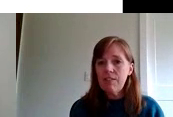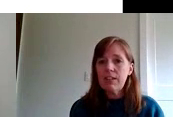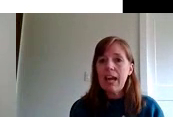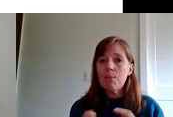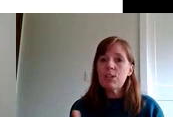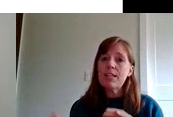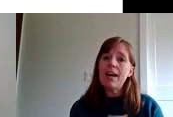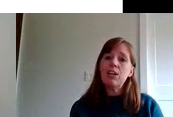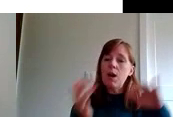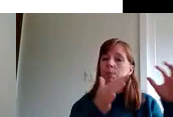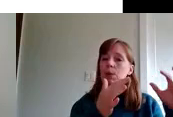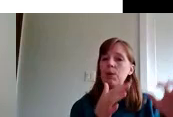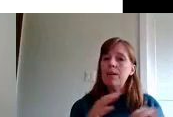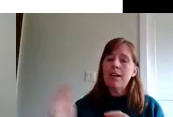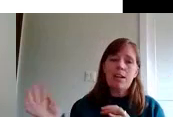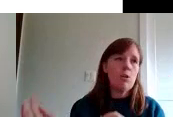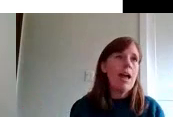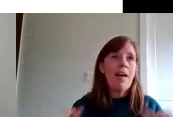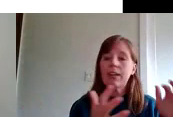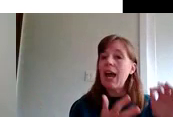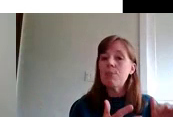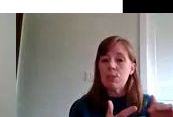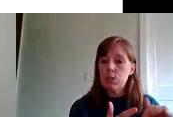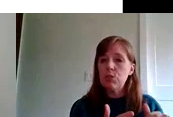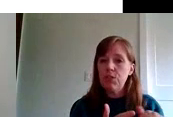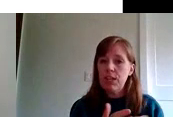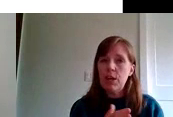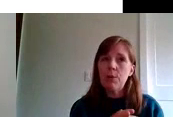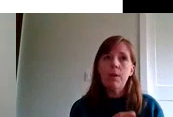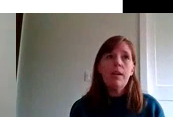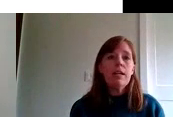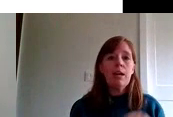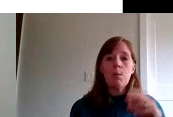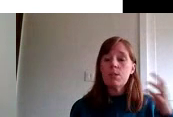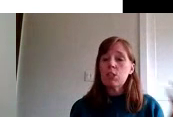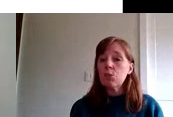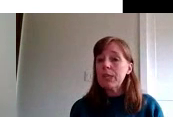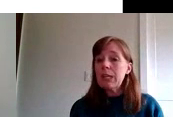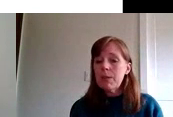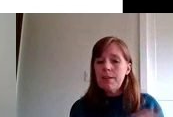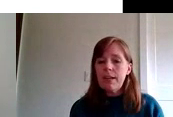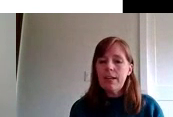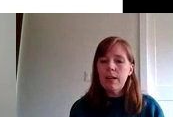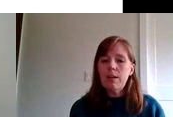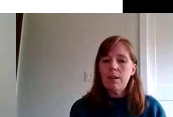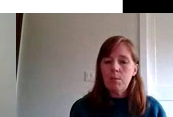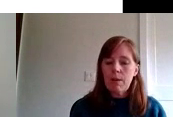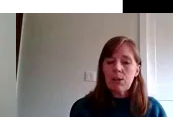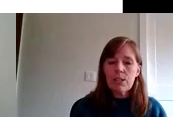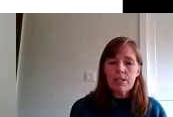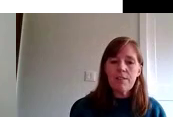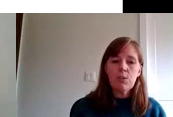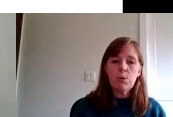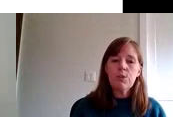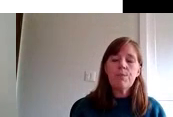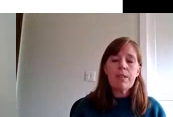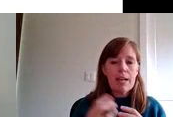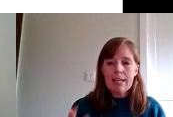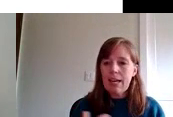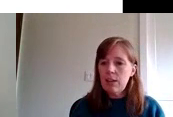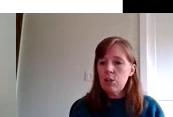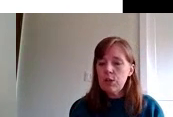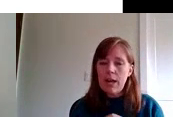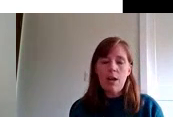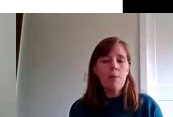automatically have captions added. You upload it and you add the captions to the video. Stream in Microsoft